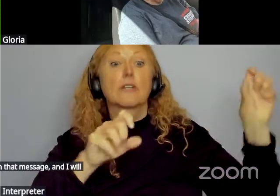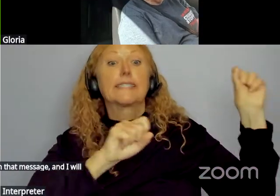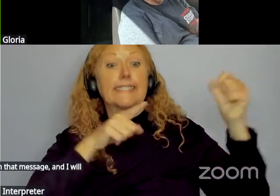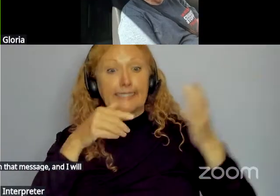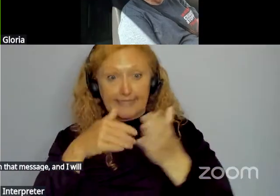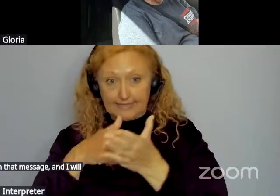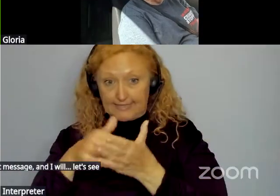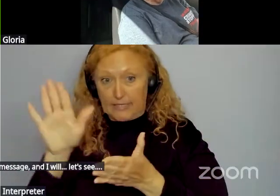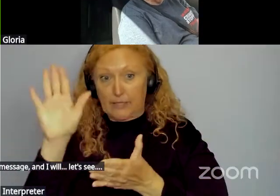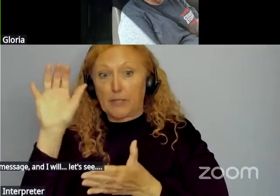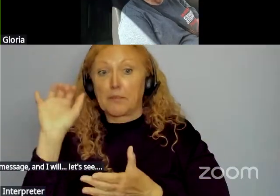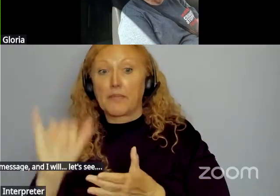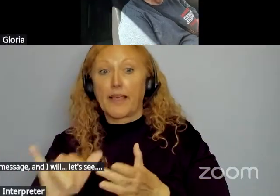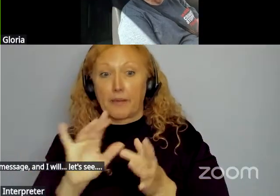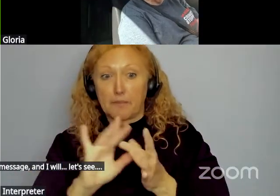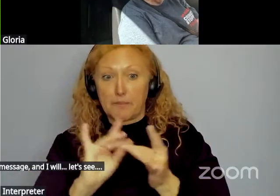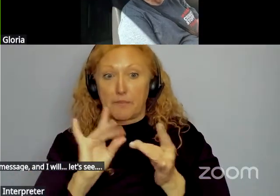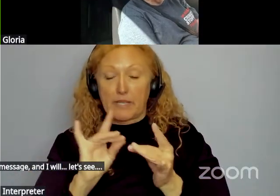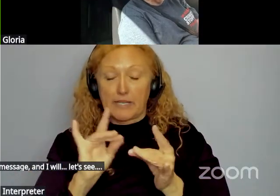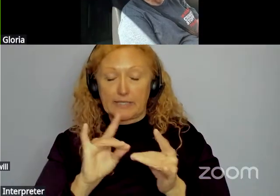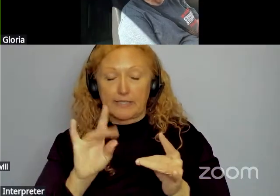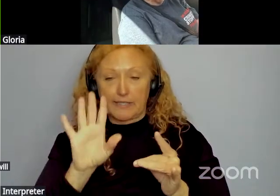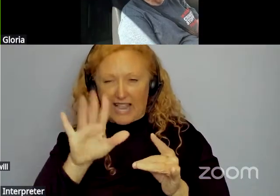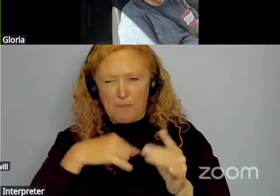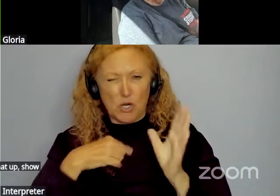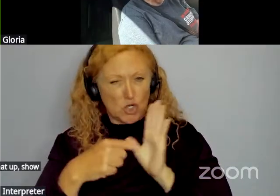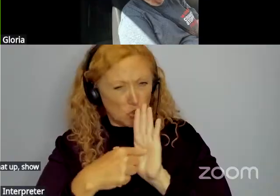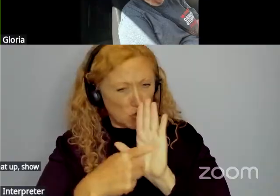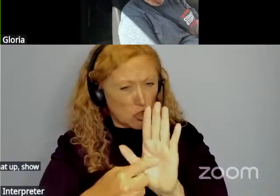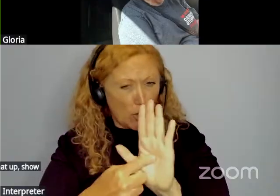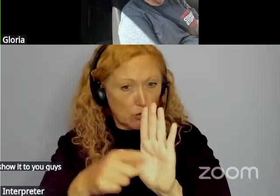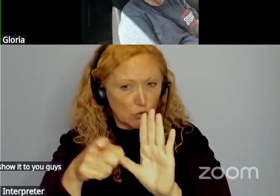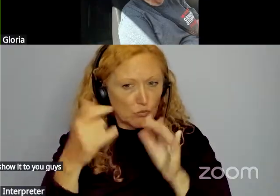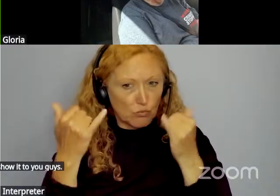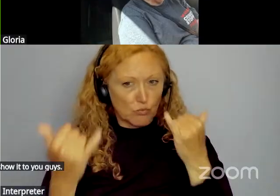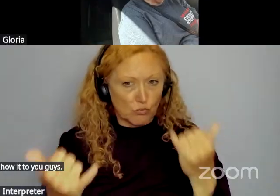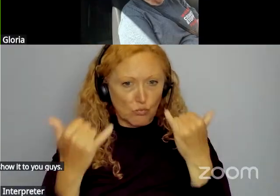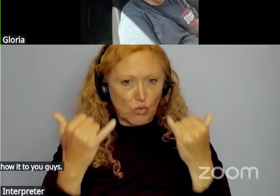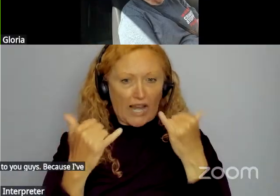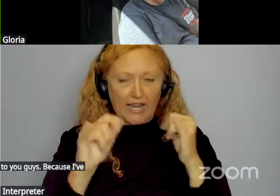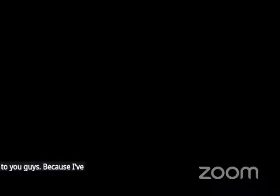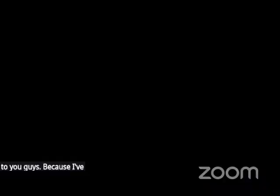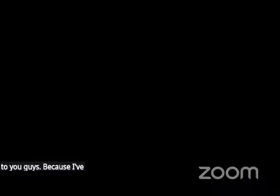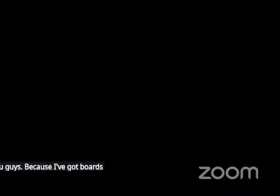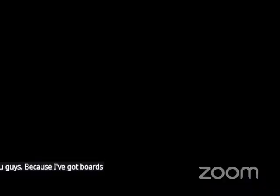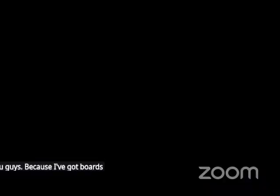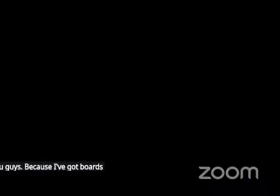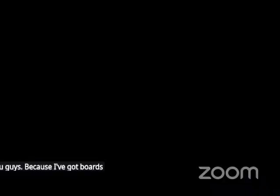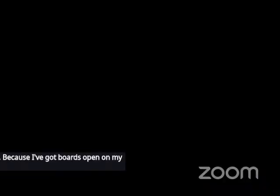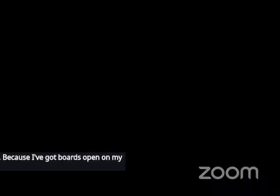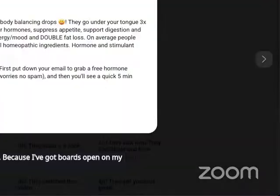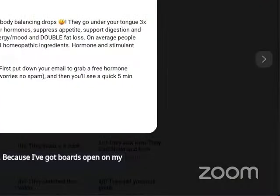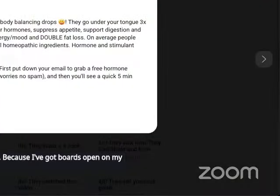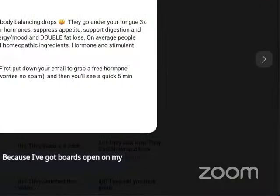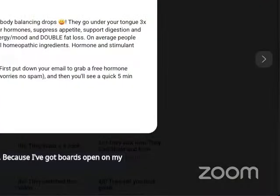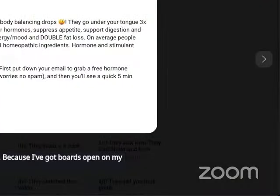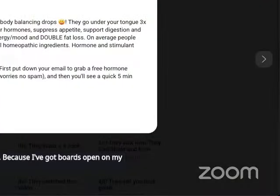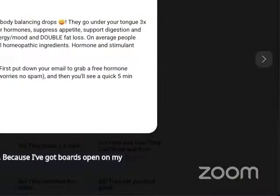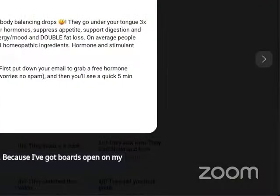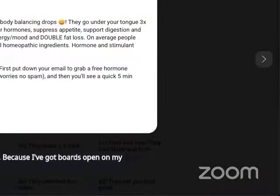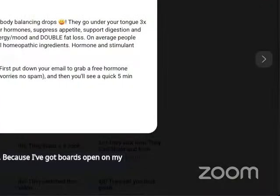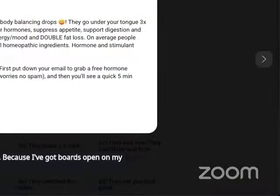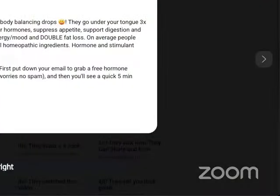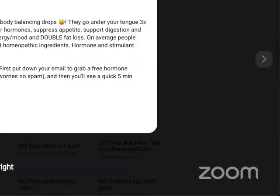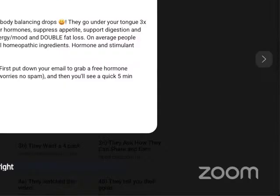let's see. I will pull that up, show it to you guys because I've got boards open on my screen right now. All